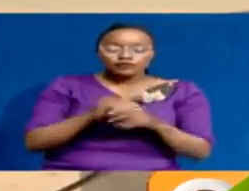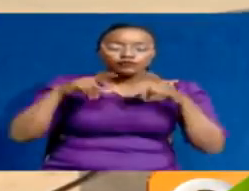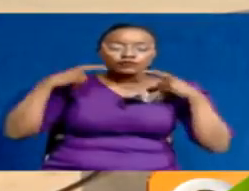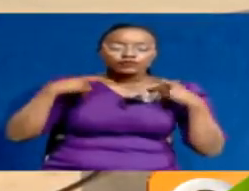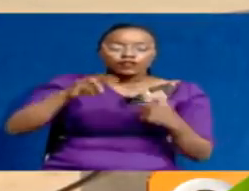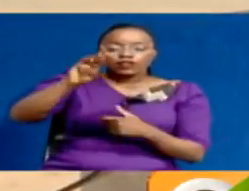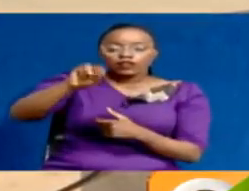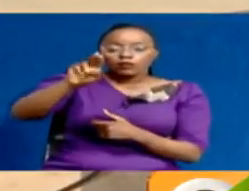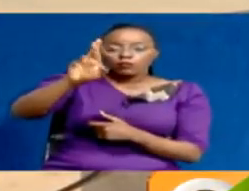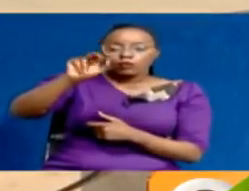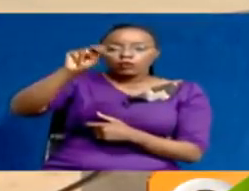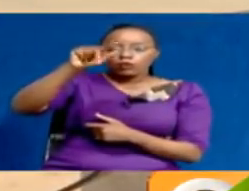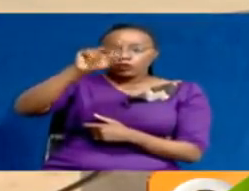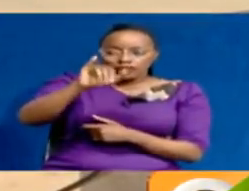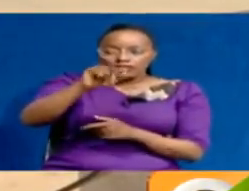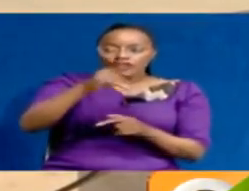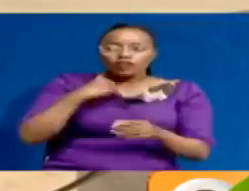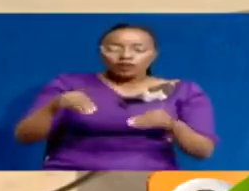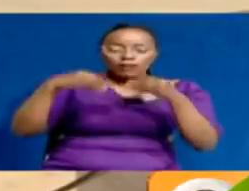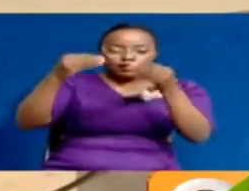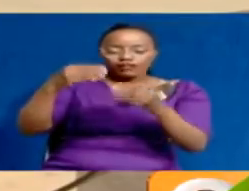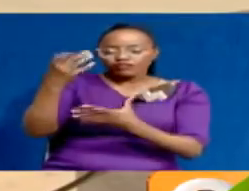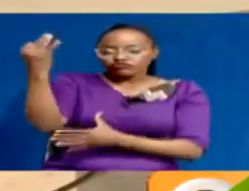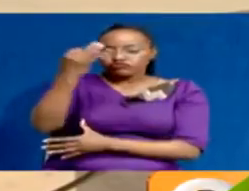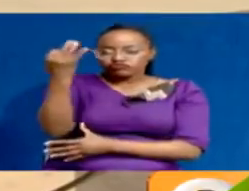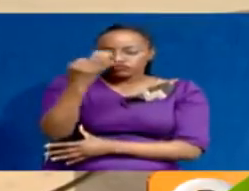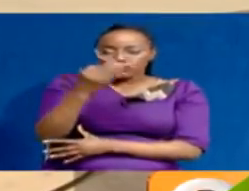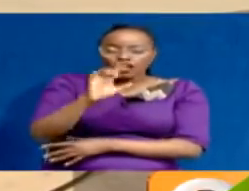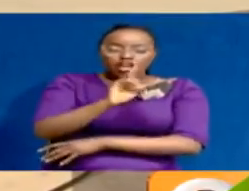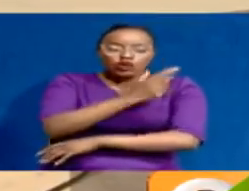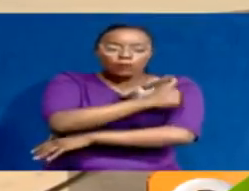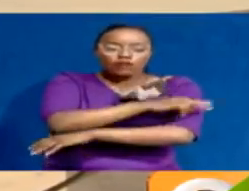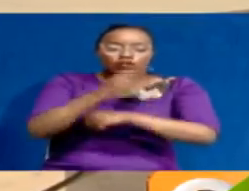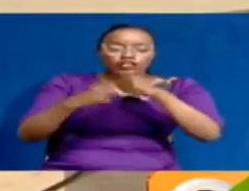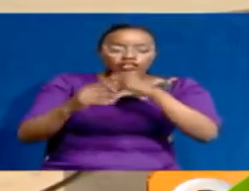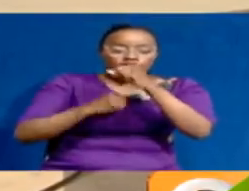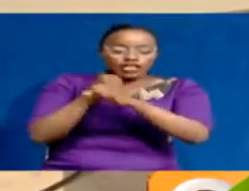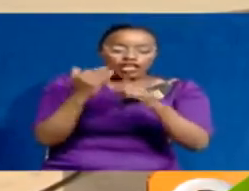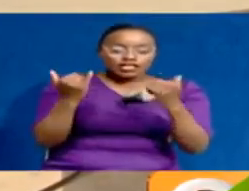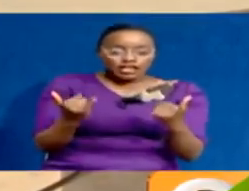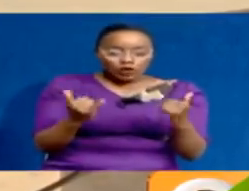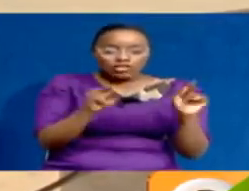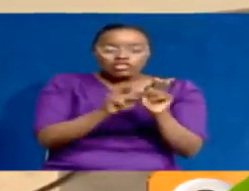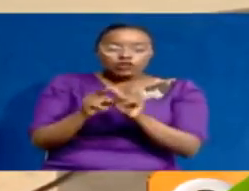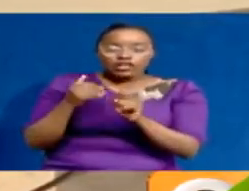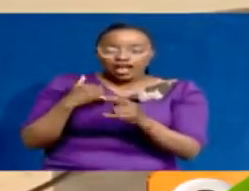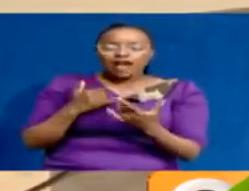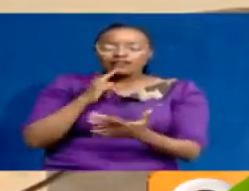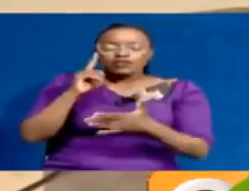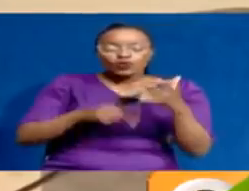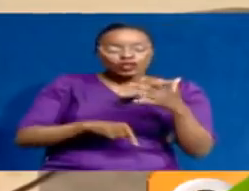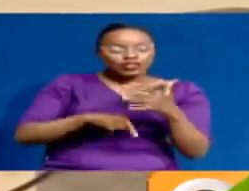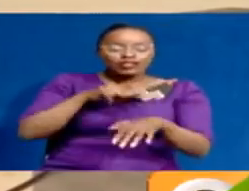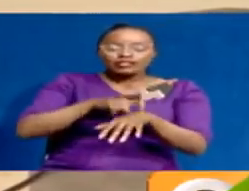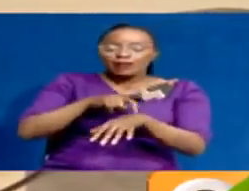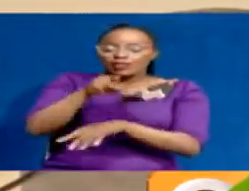Reverend Murungi has been offering spiritual support at Nairobi Hospital for 6 years now and admits this